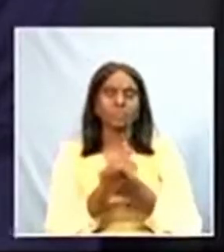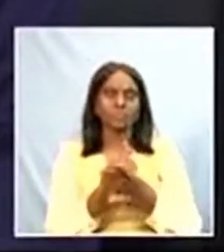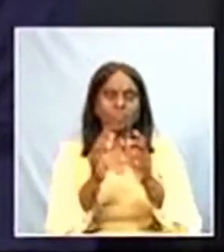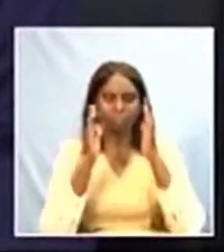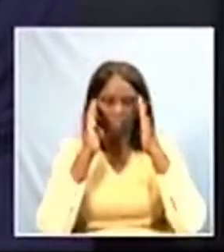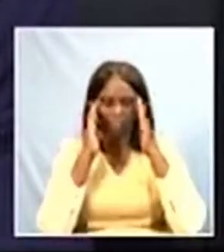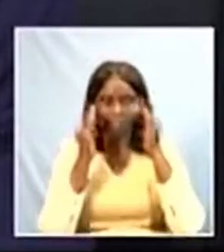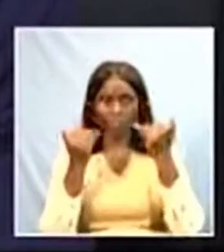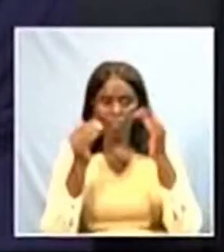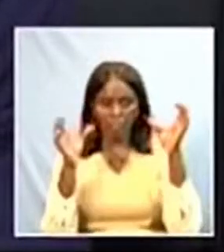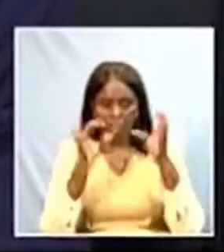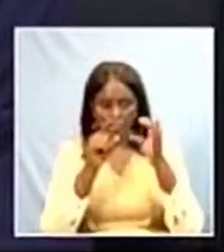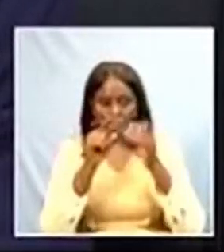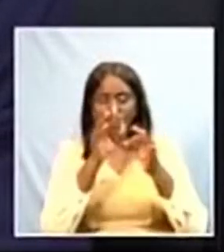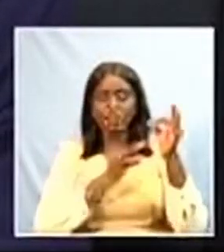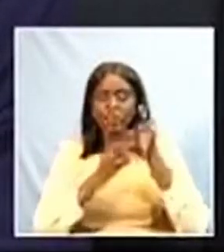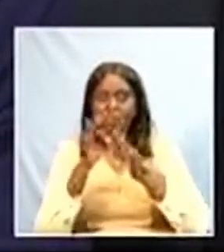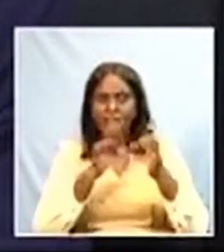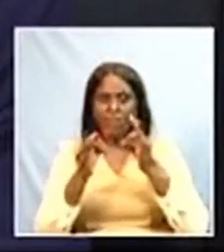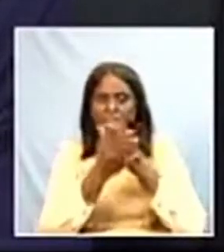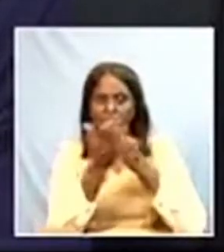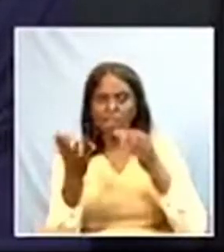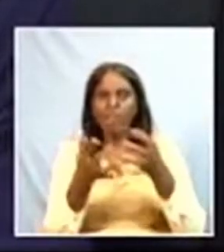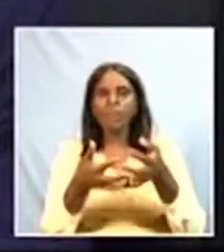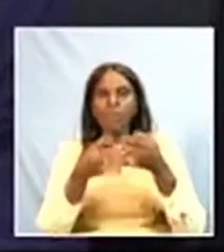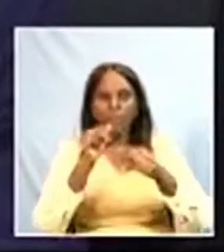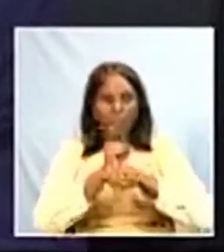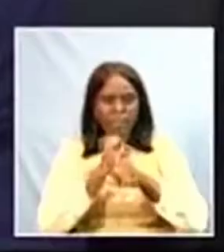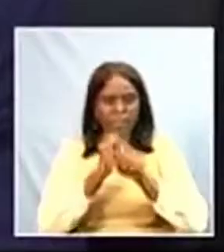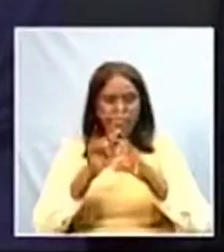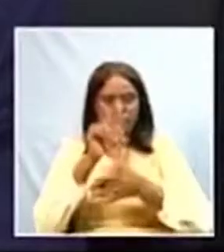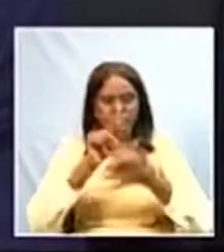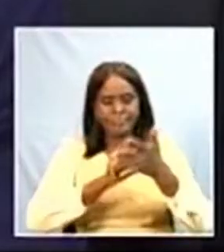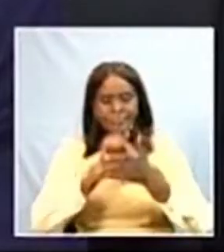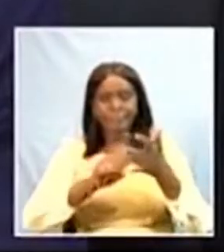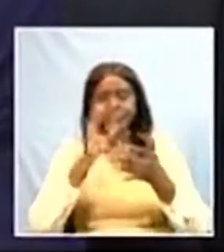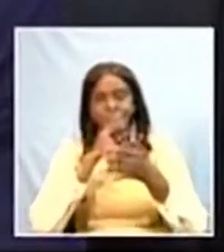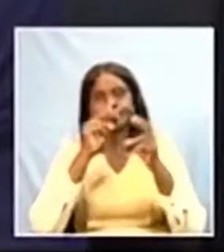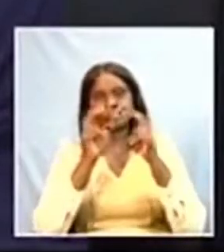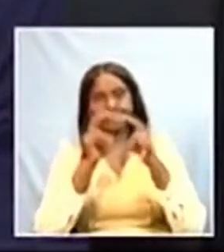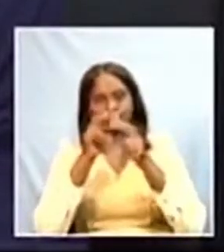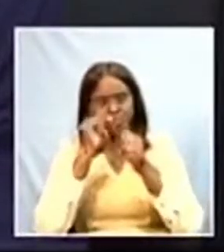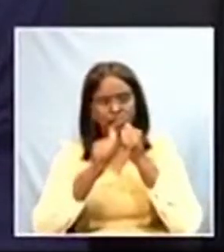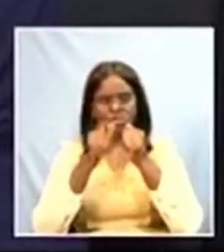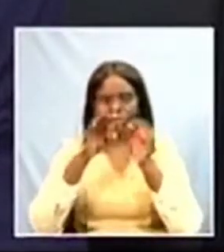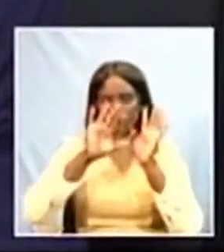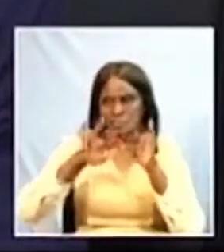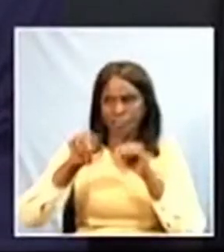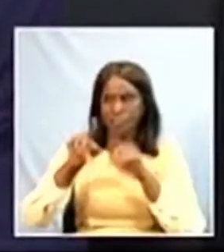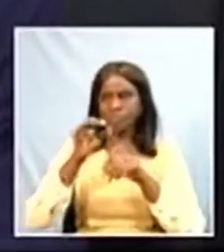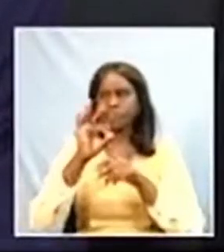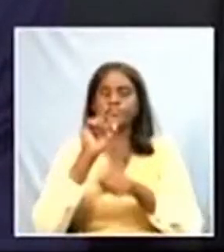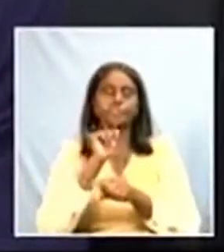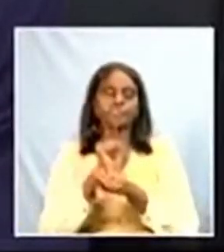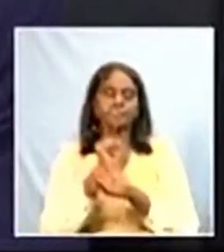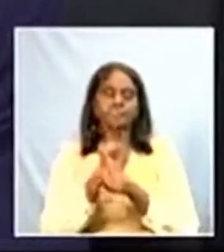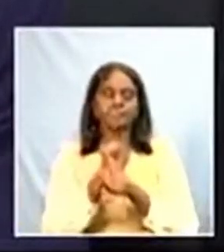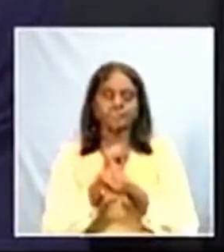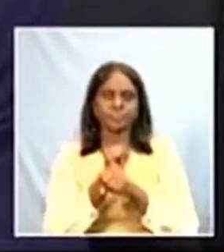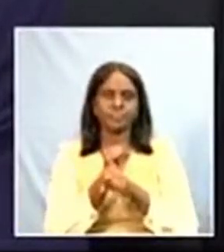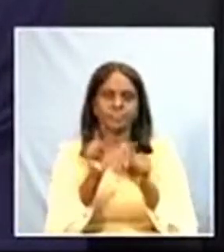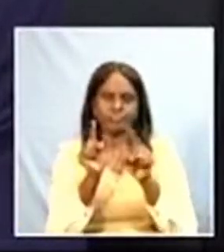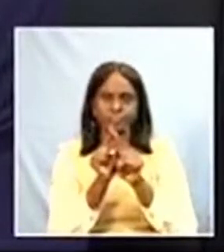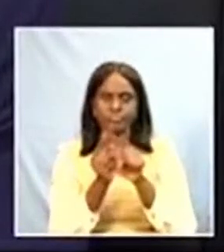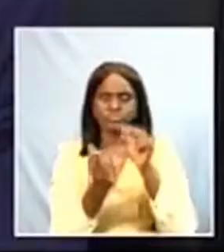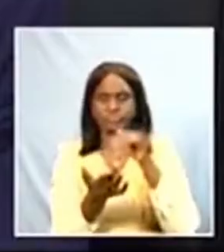So council is explaining that the employer is terminating the contract because of abandonment of works.